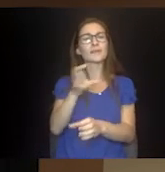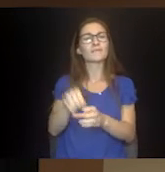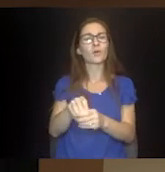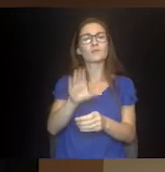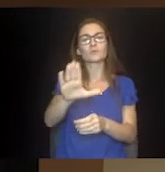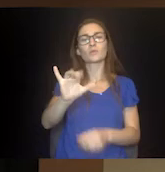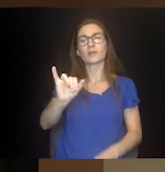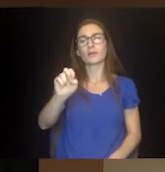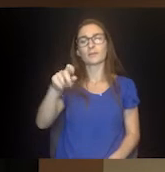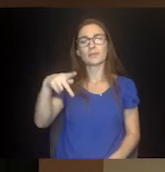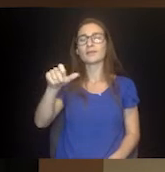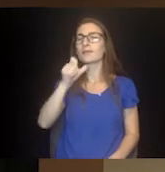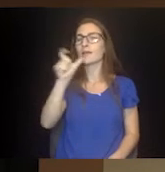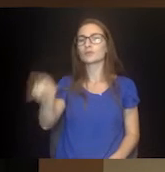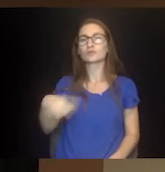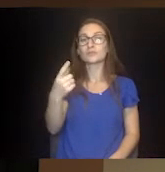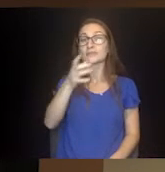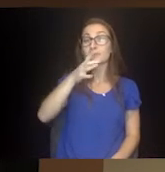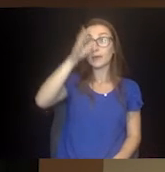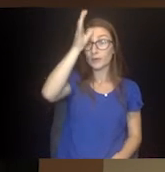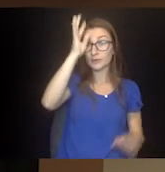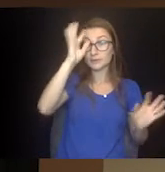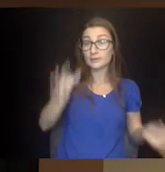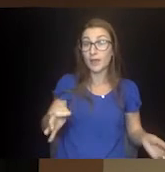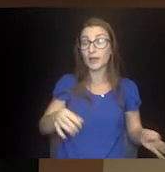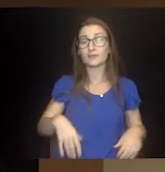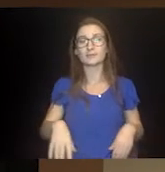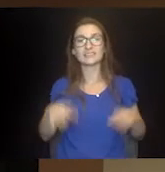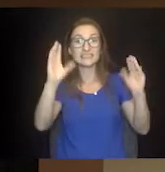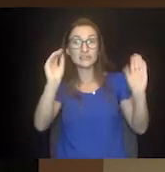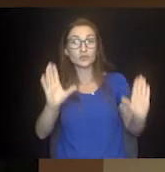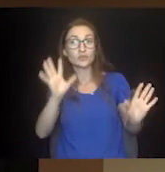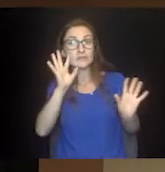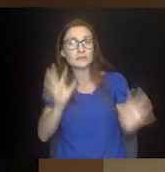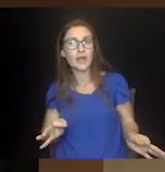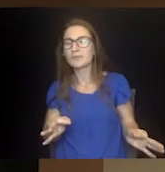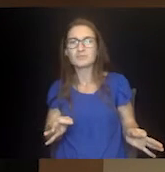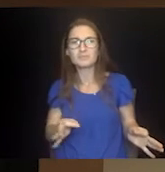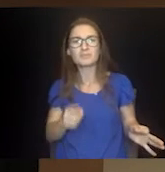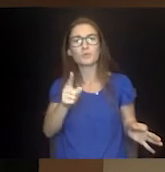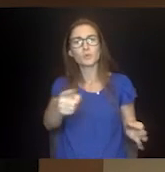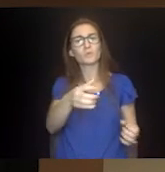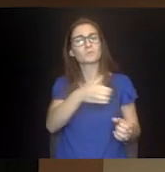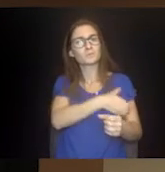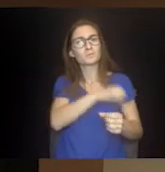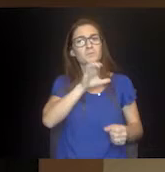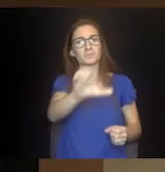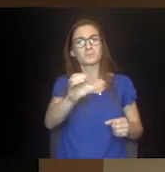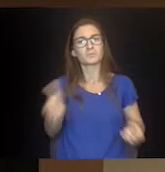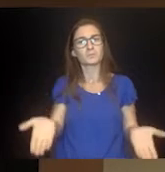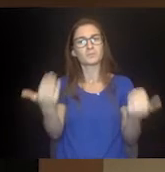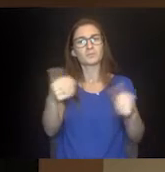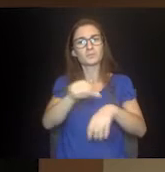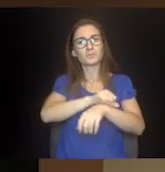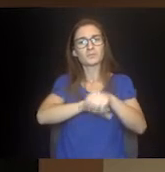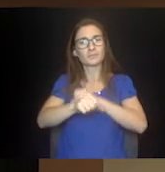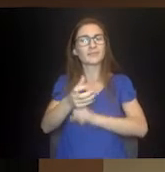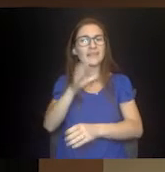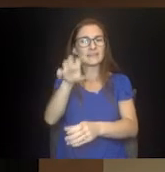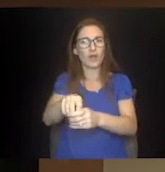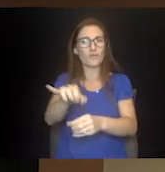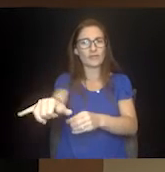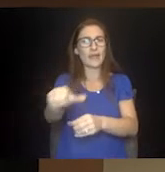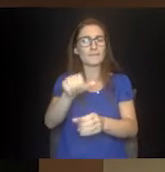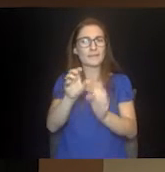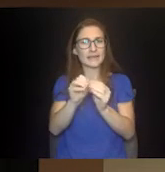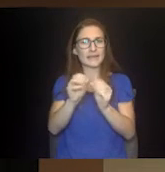more involved in their own IEP. Like, it's not just for the teacher to decide or the parent to run the meeting. Like, we talk about how to get more involved, the student can